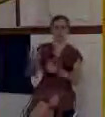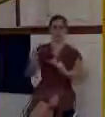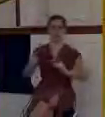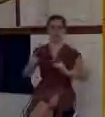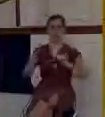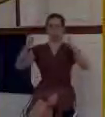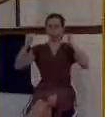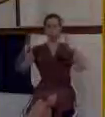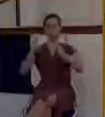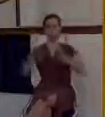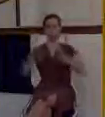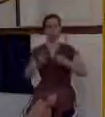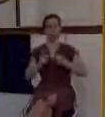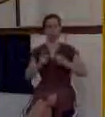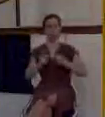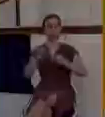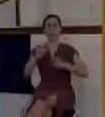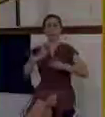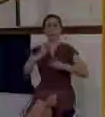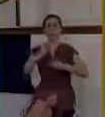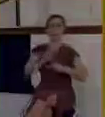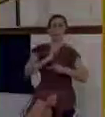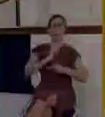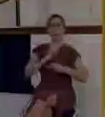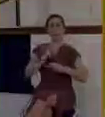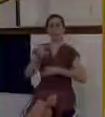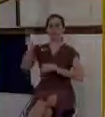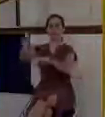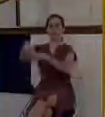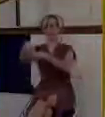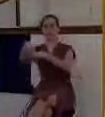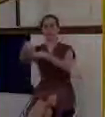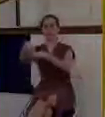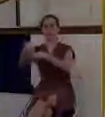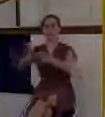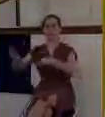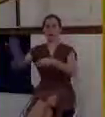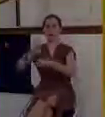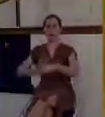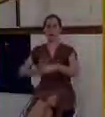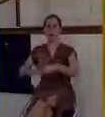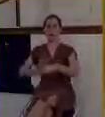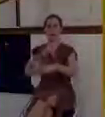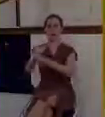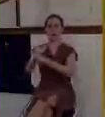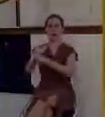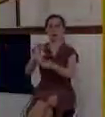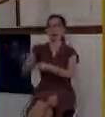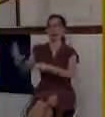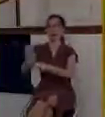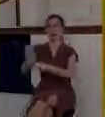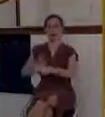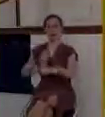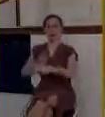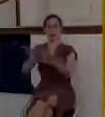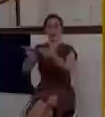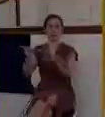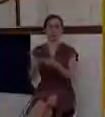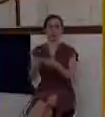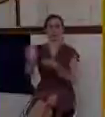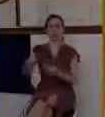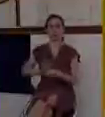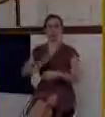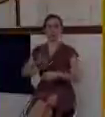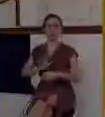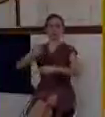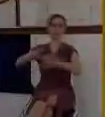religious association. He wasn't intimidated by the letters after their name. There's a lot of people that have